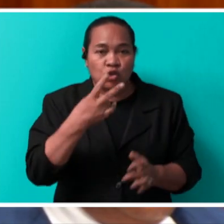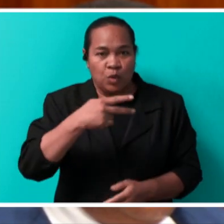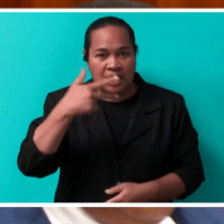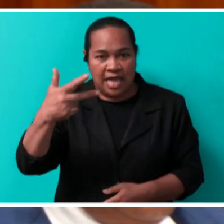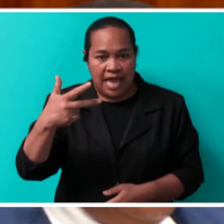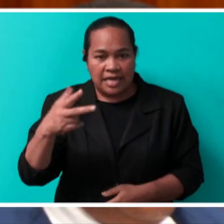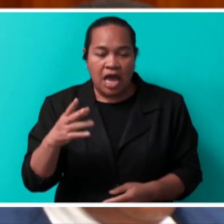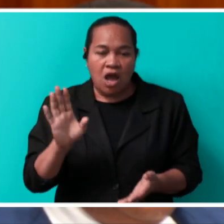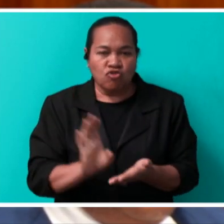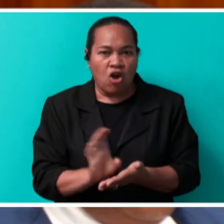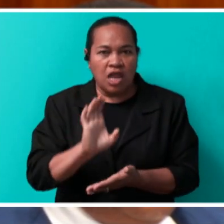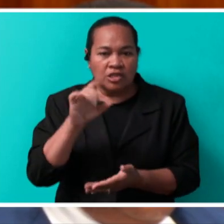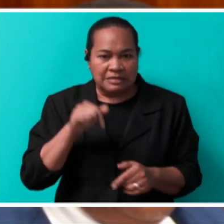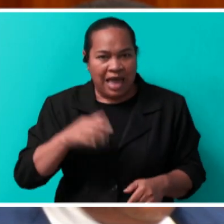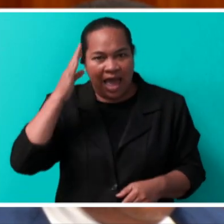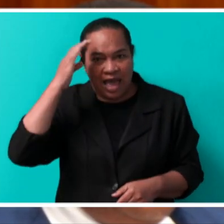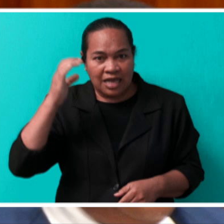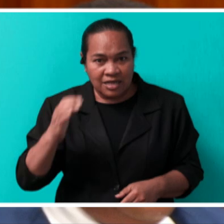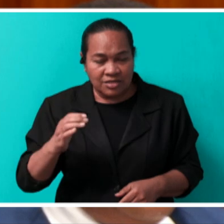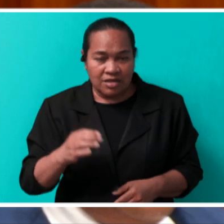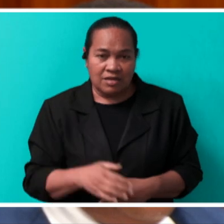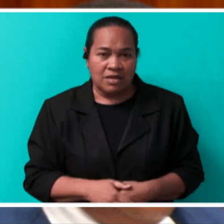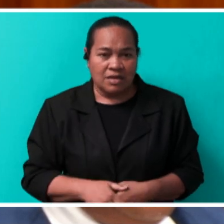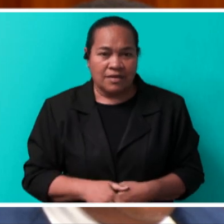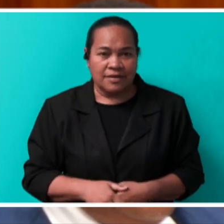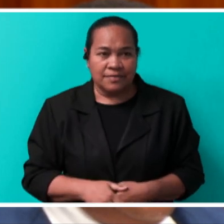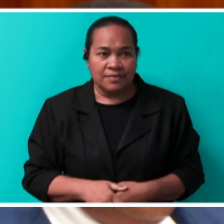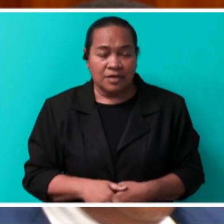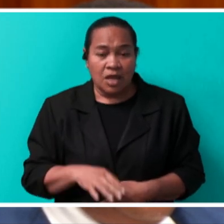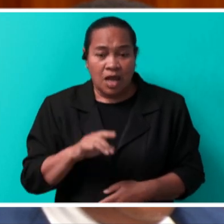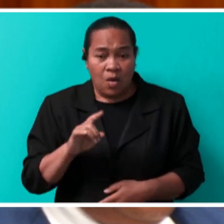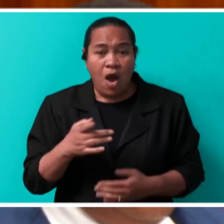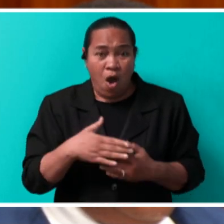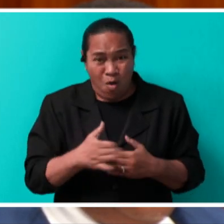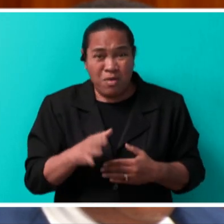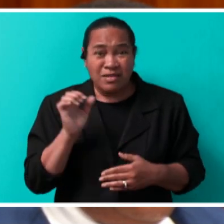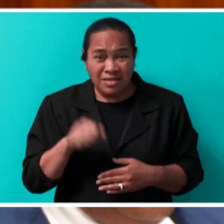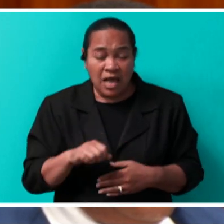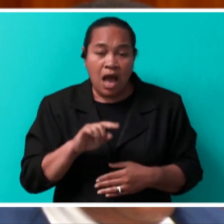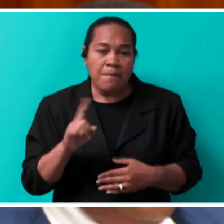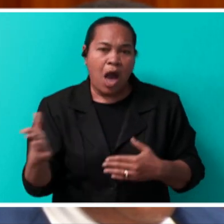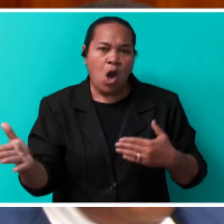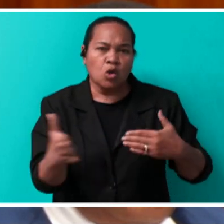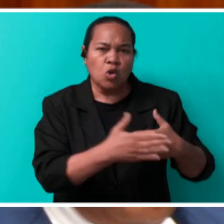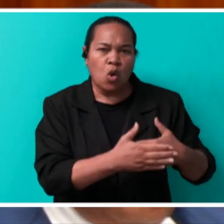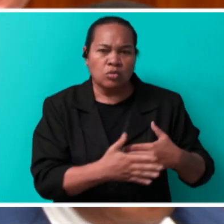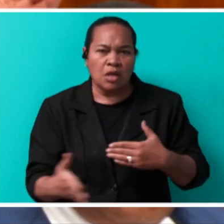colleges in the country. And in doing so, while doing so, they closed all